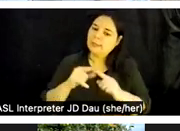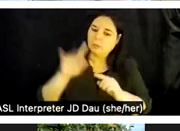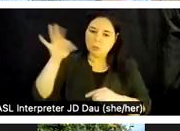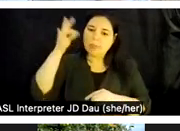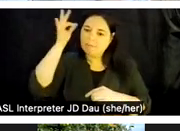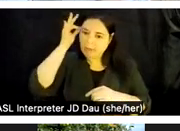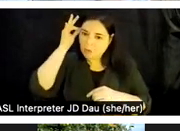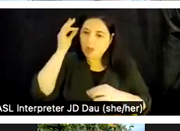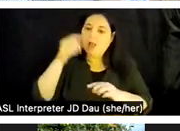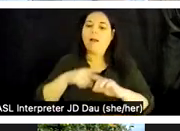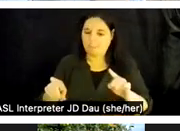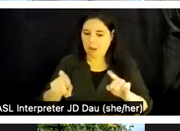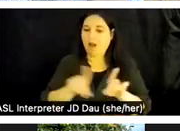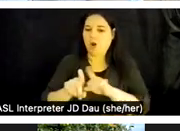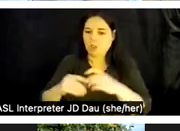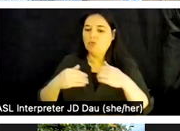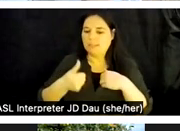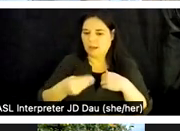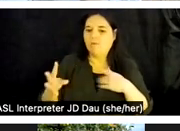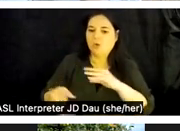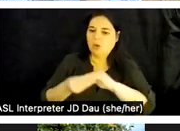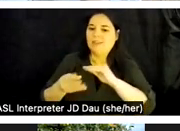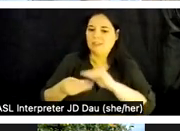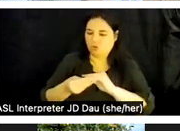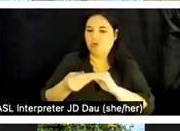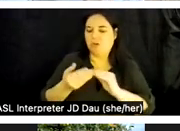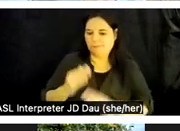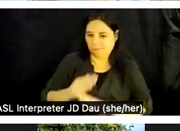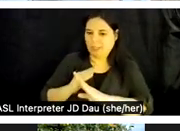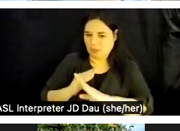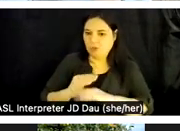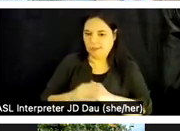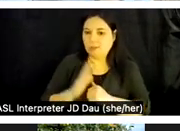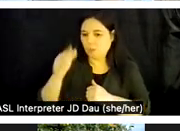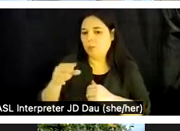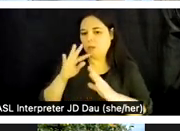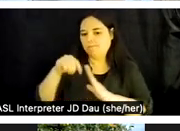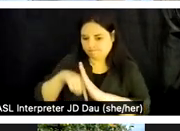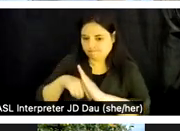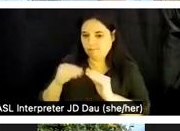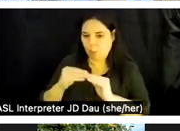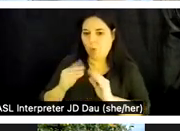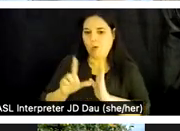Act, but it has some additional protections. Again, we'll go over that in just a little bit.